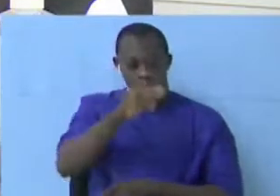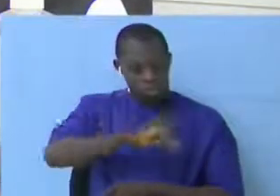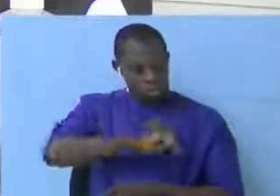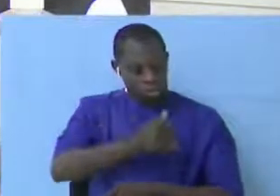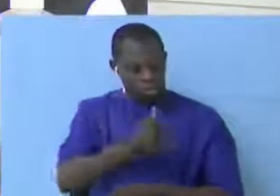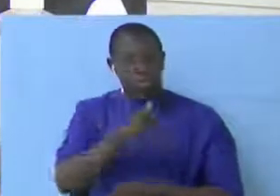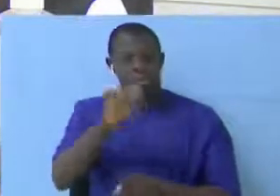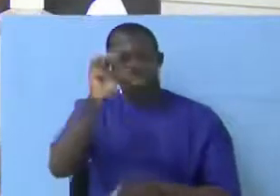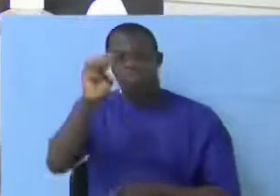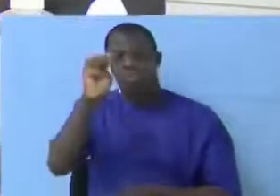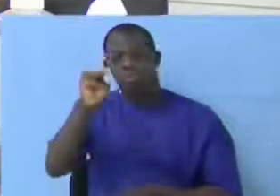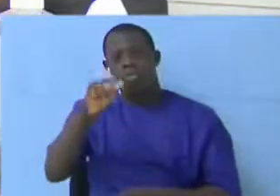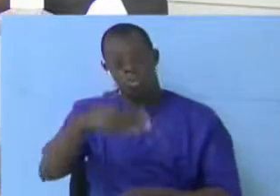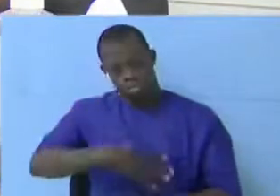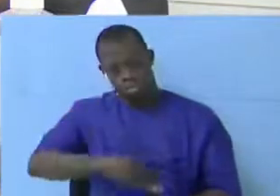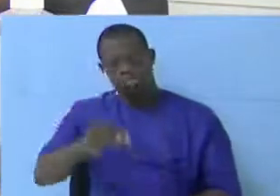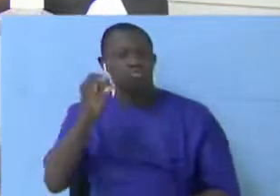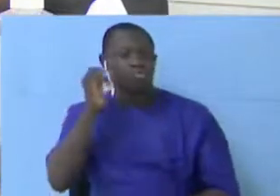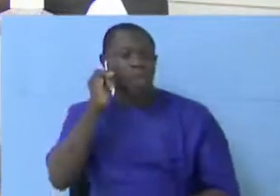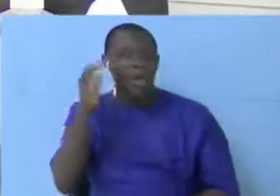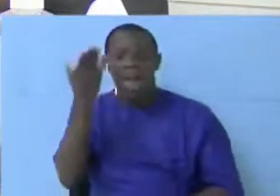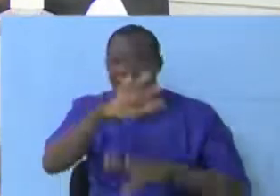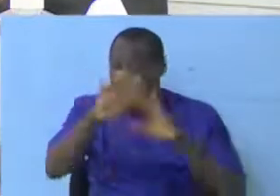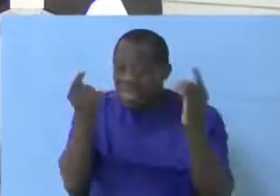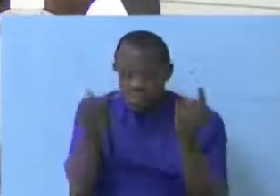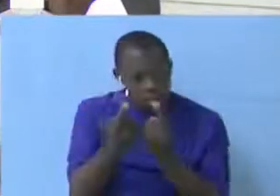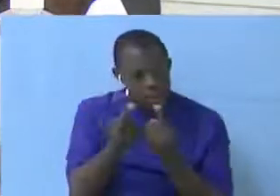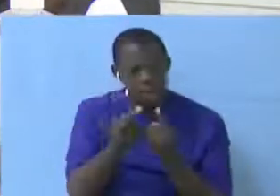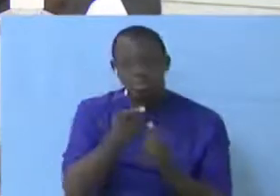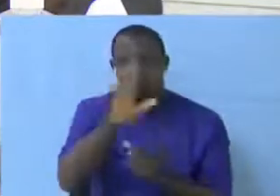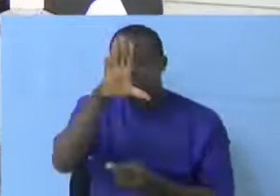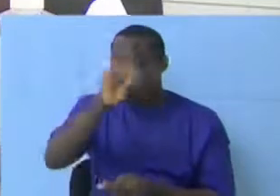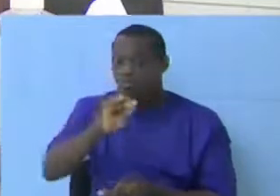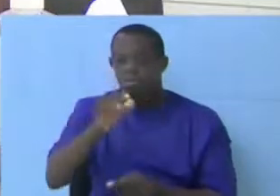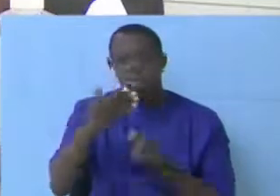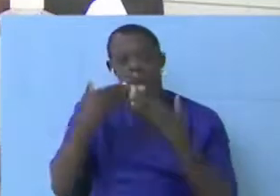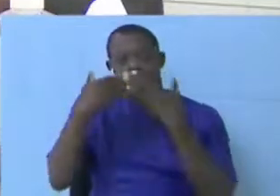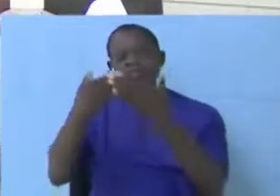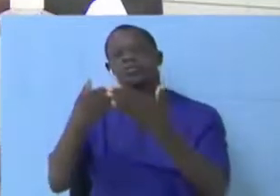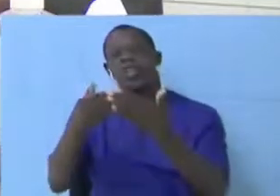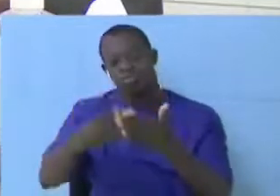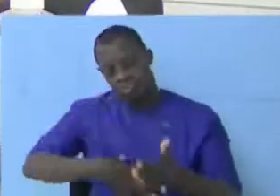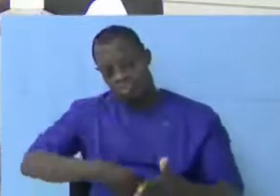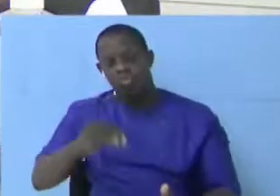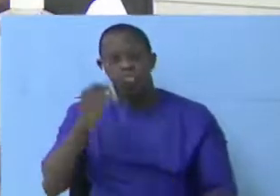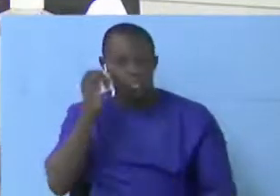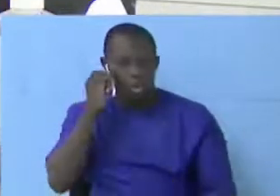Whatever he was doing, he will tell the daughter. He communicated, he was into contact.